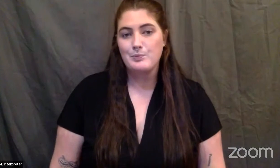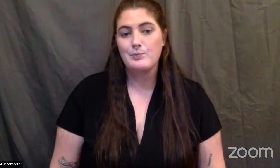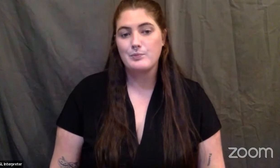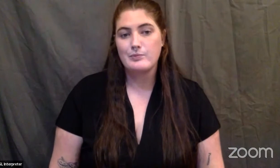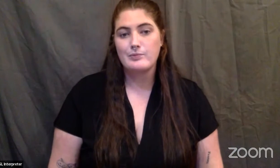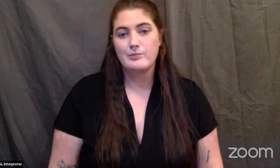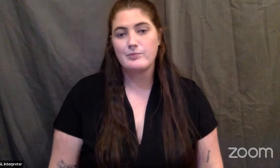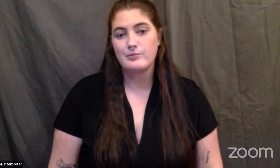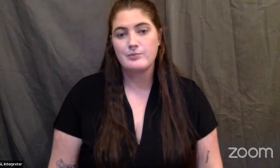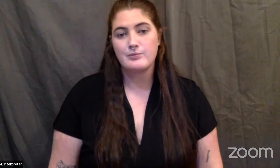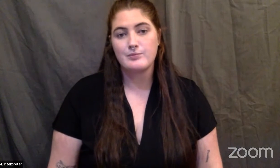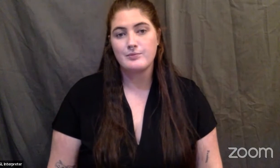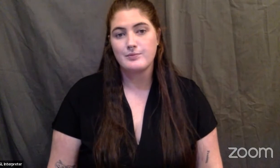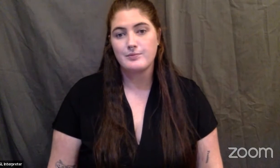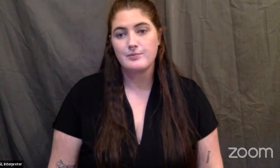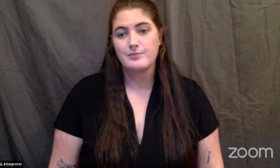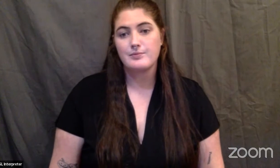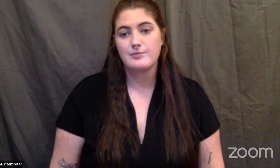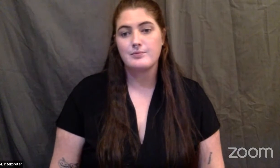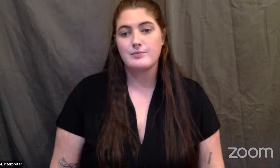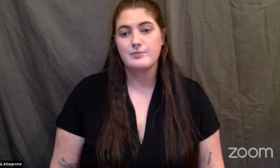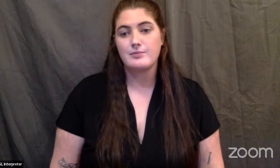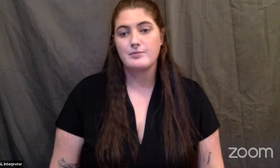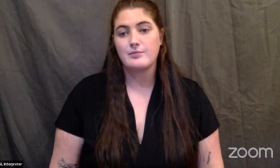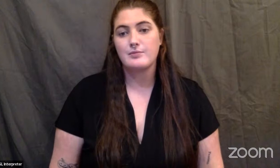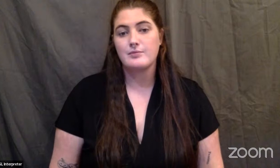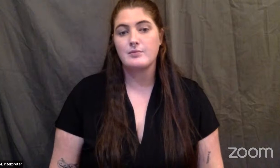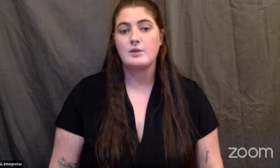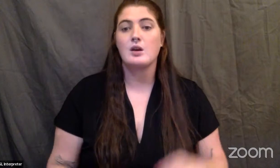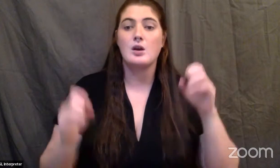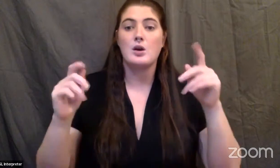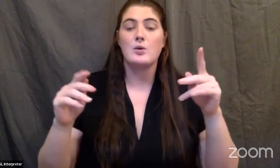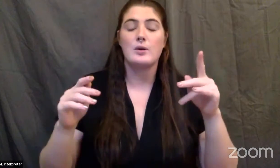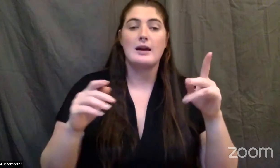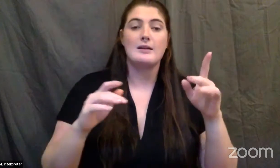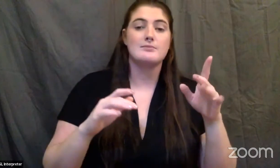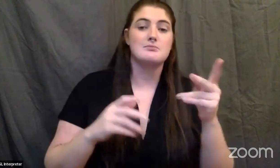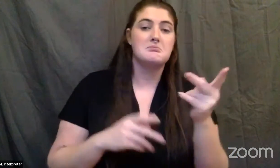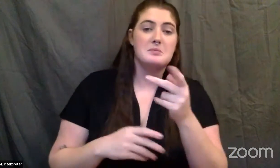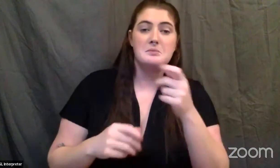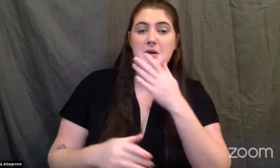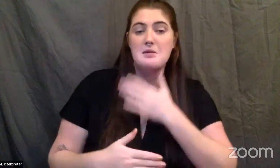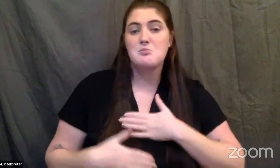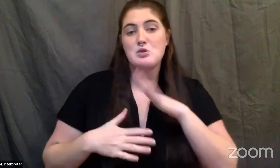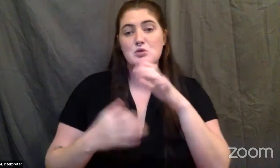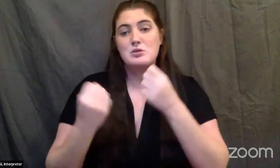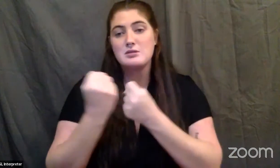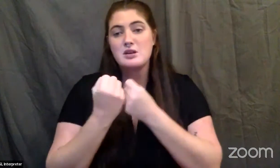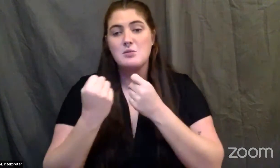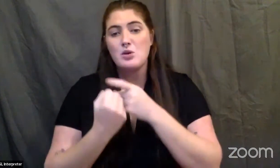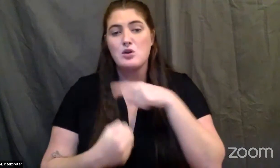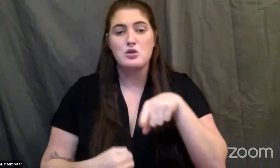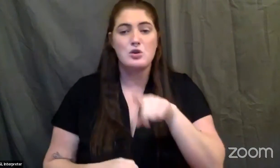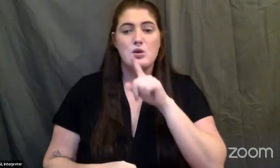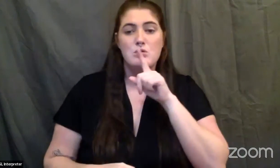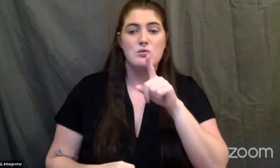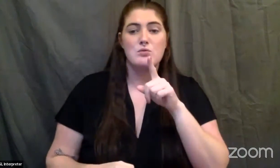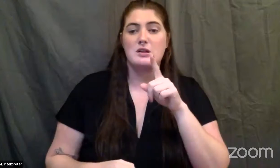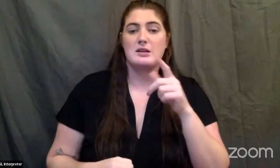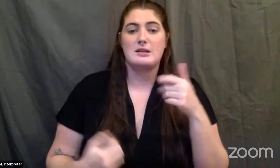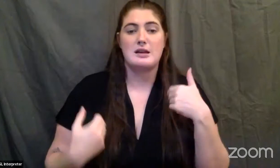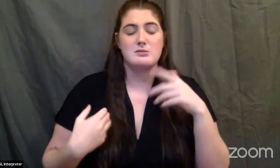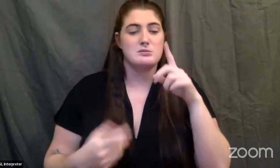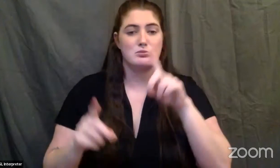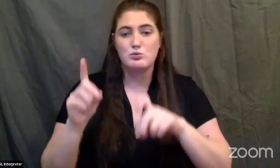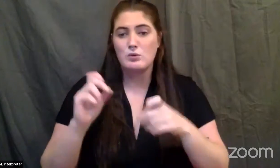Okay. So Skip and Marshall, I really appreciate your support tonight. The meetings, you guys raised some really good questions